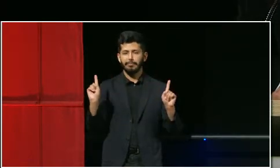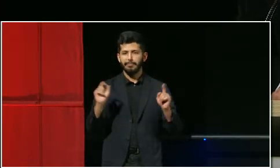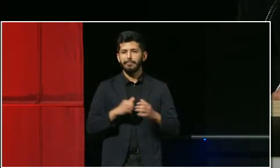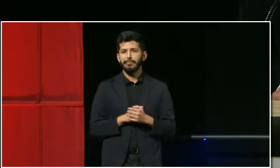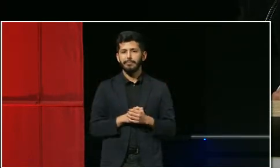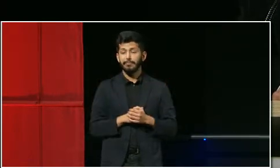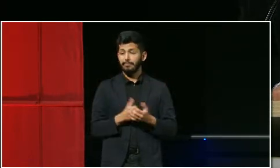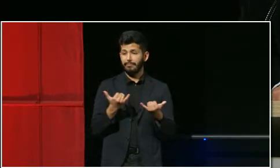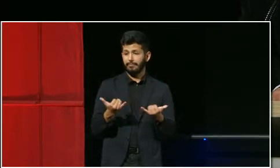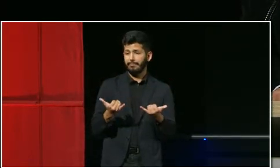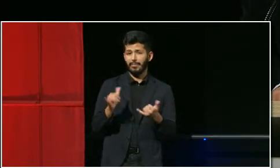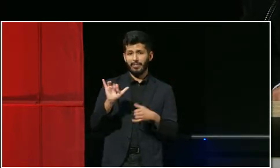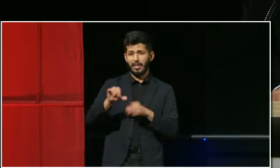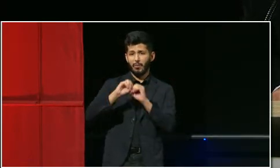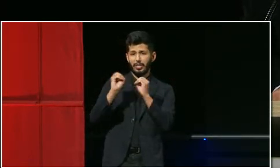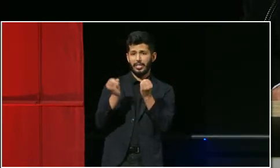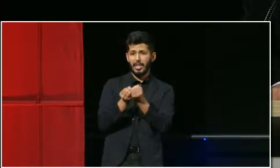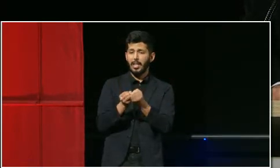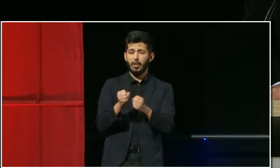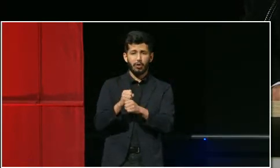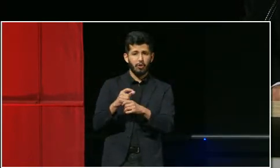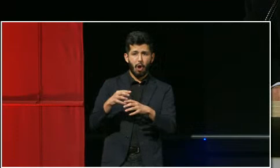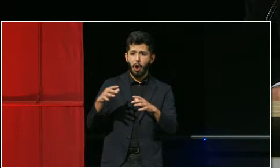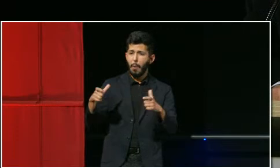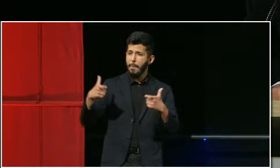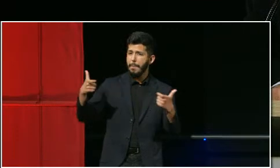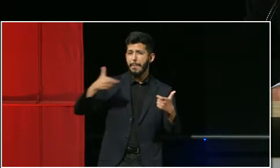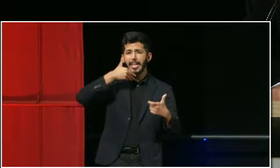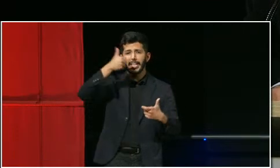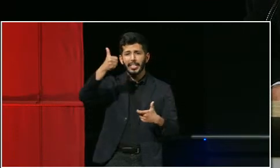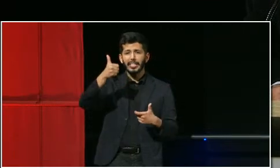the largest 24/7